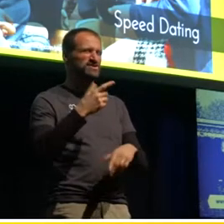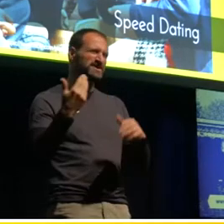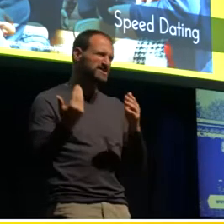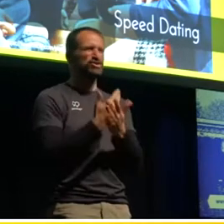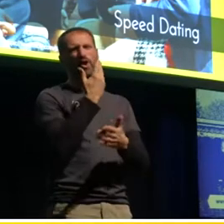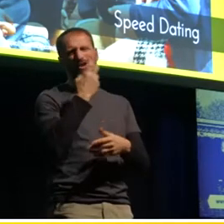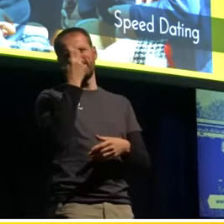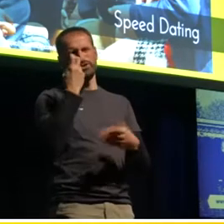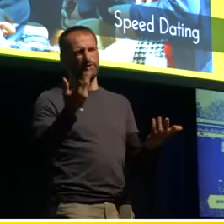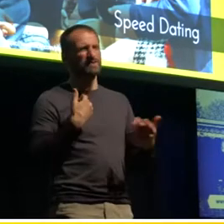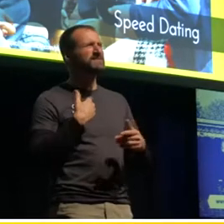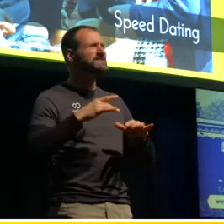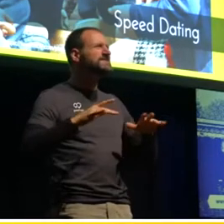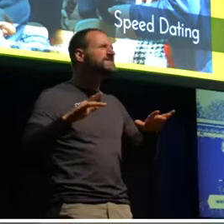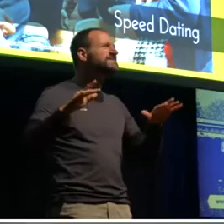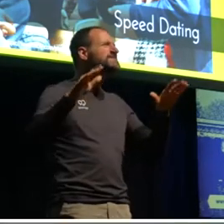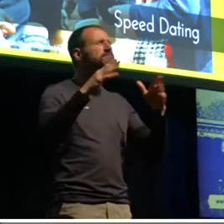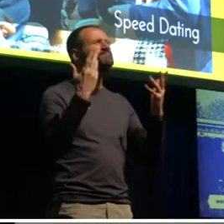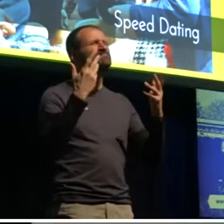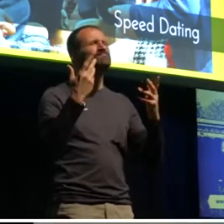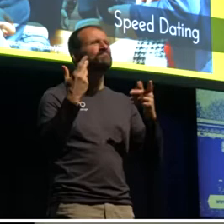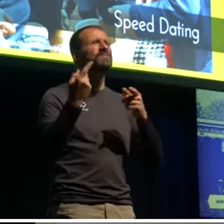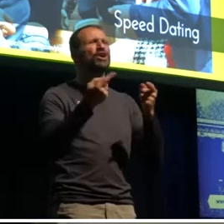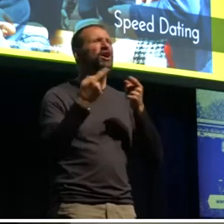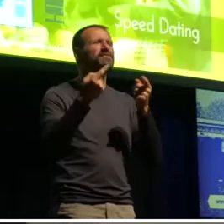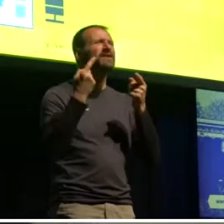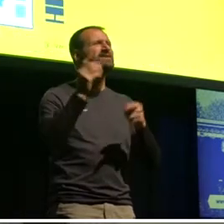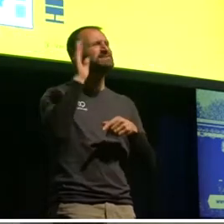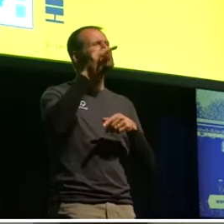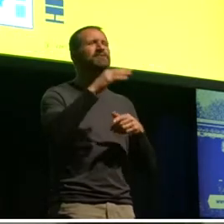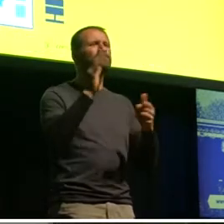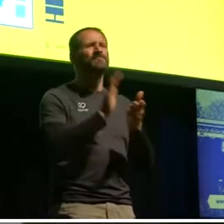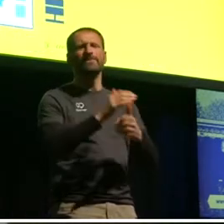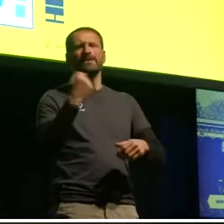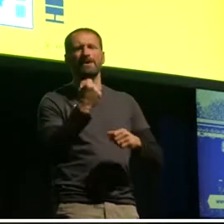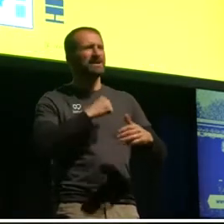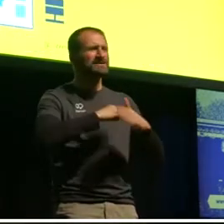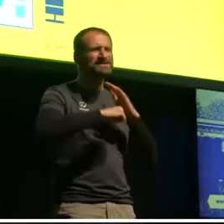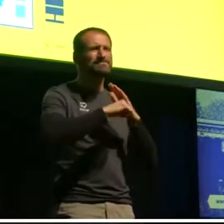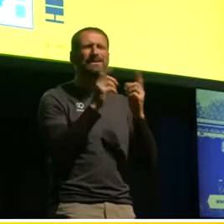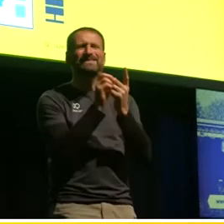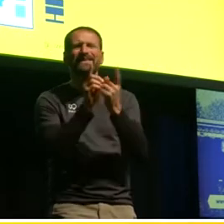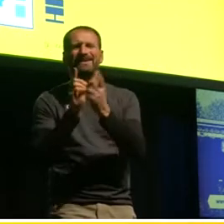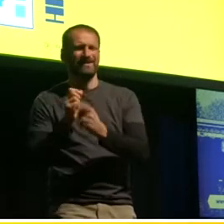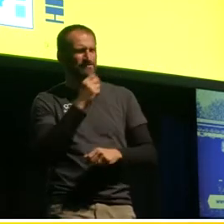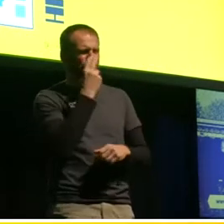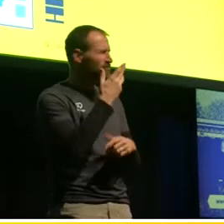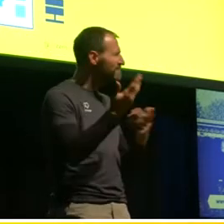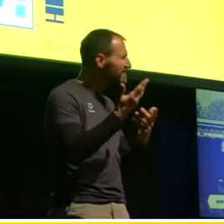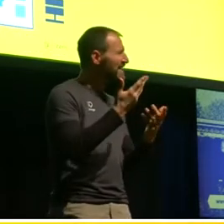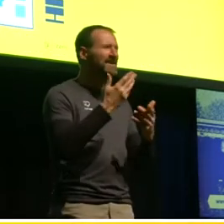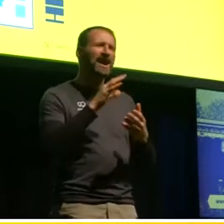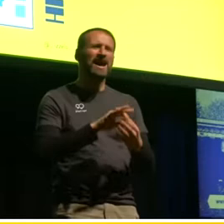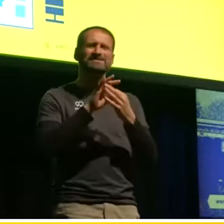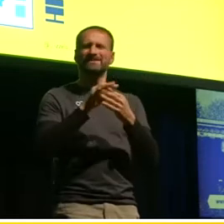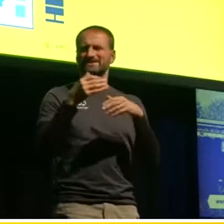out there. And to make it a bit short here in the conference, let's do a round of speed dating. Let's look at different approaches. So one approach